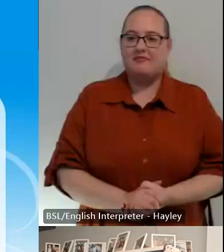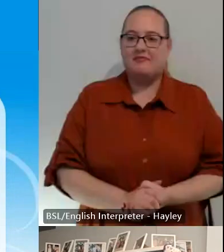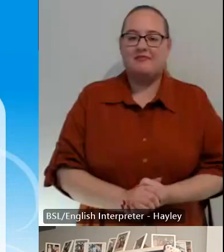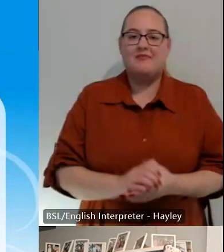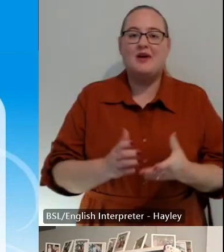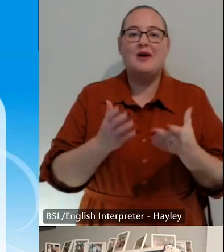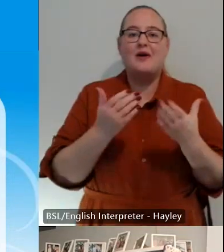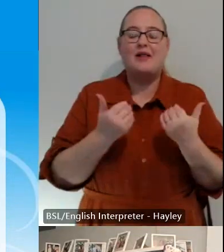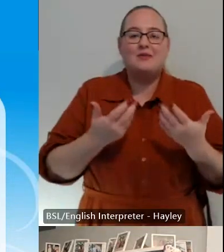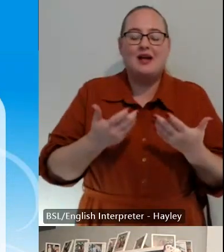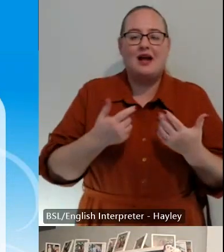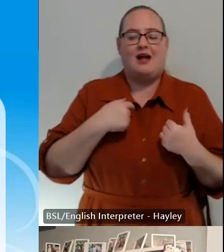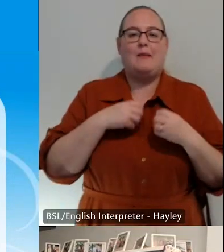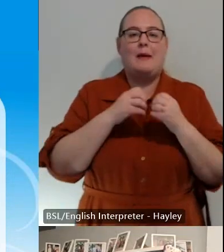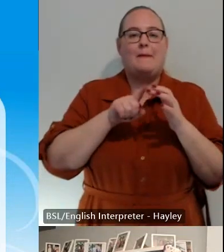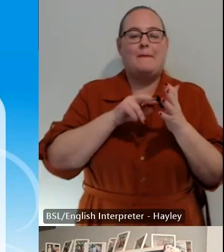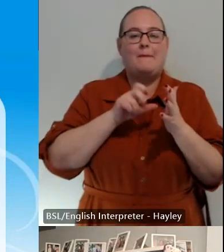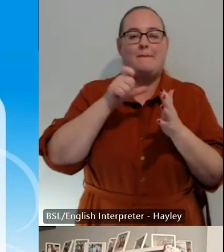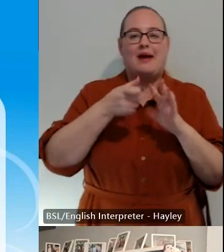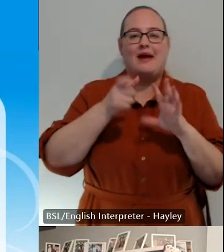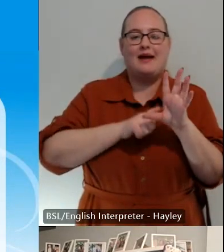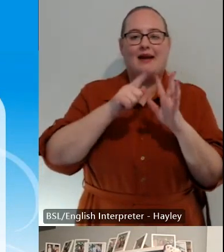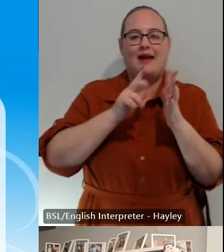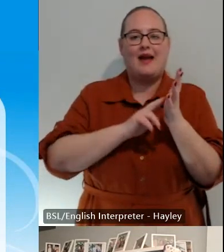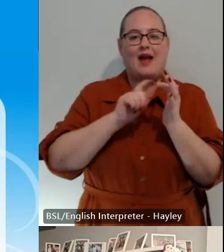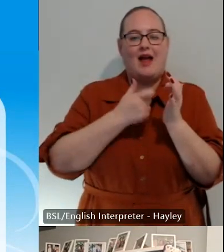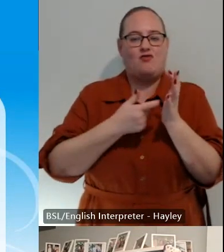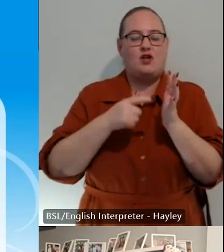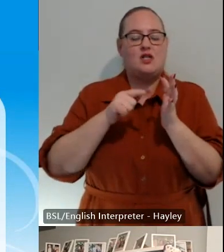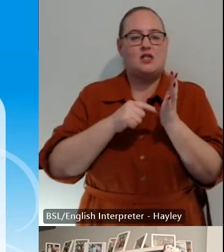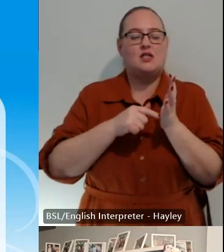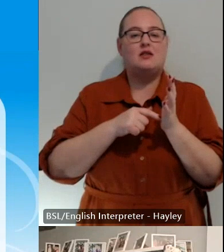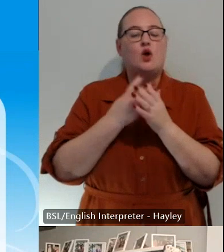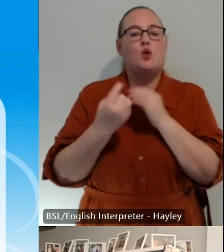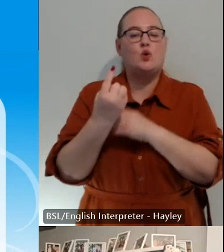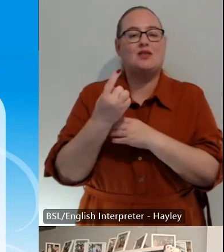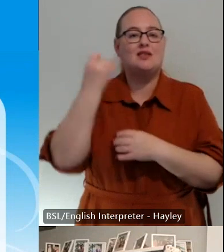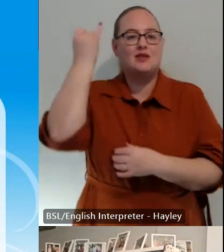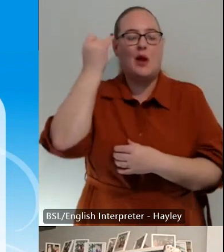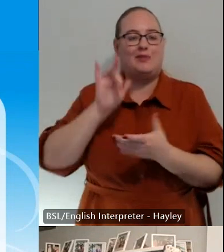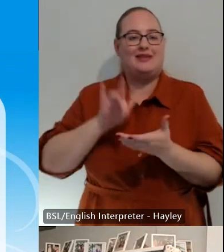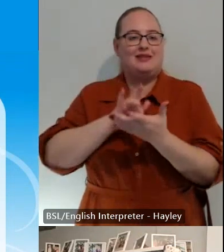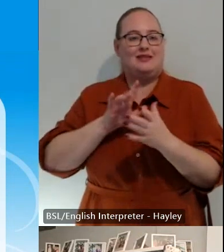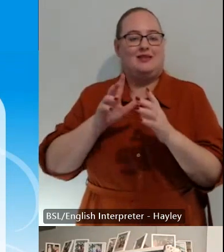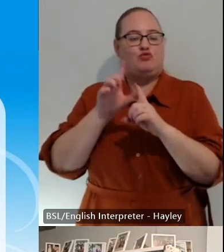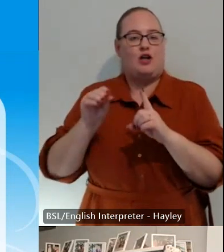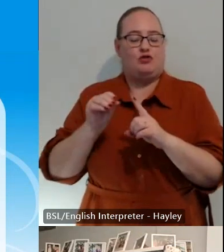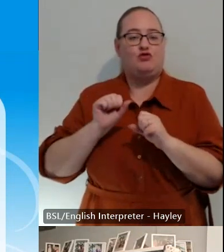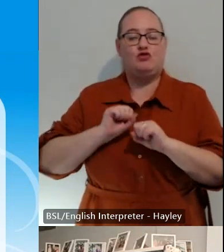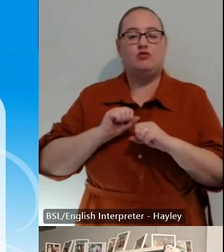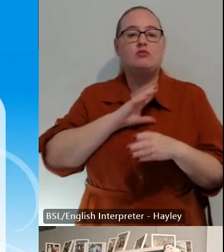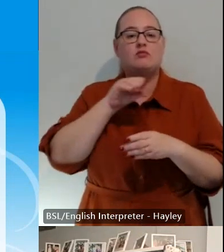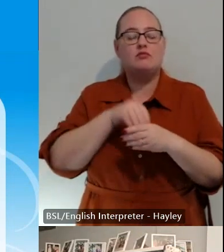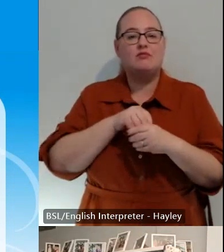I'm Becky Everett, Branch Secretary at UNISON Derby City Branch and a member of UNISON's National Schools Committee. Welcome to this